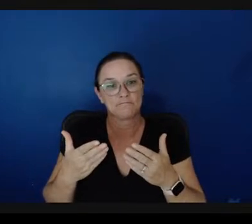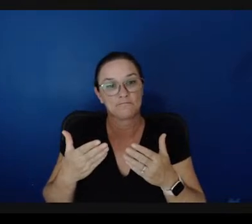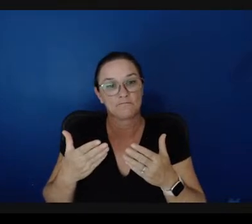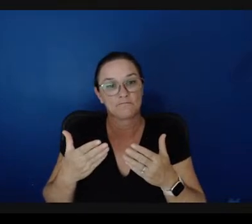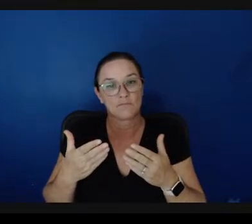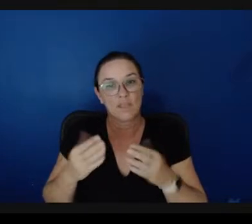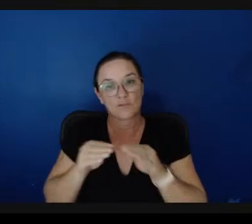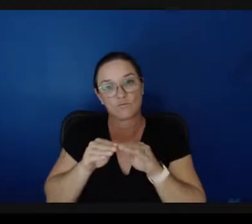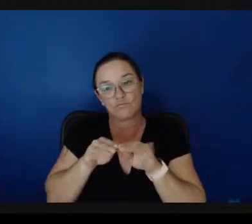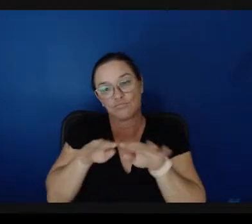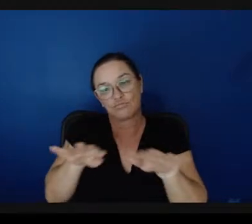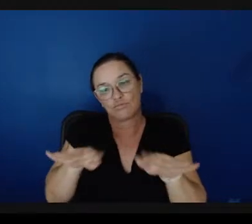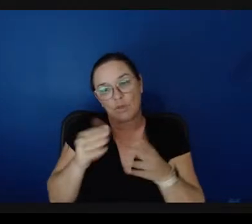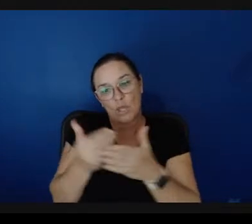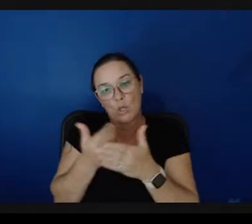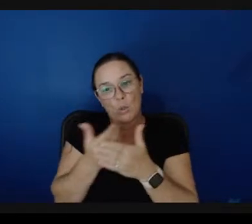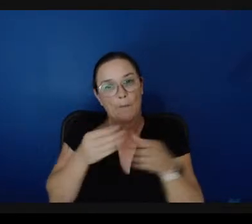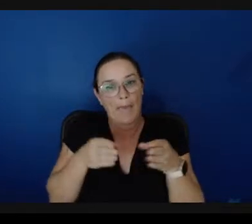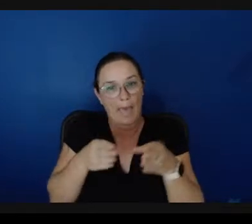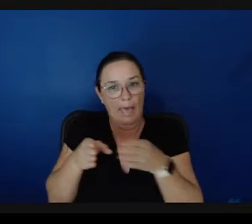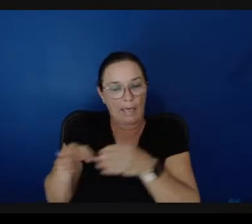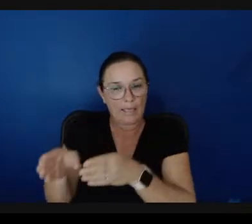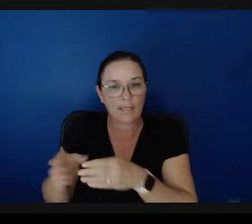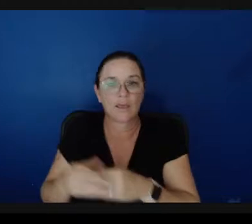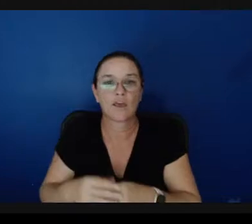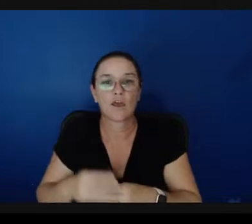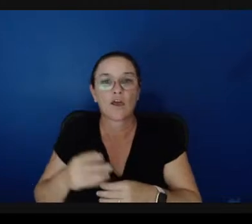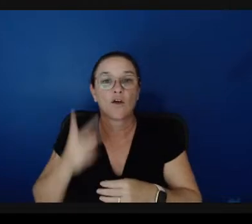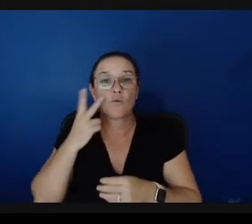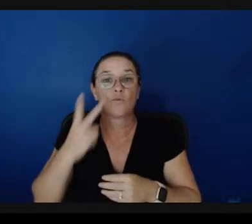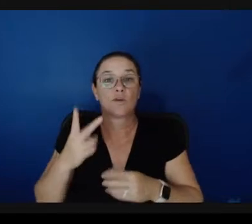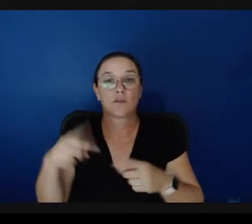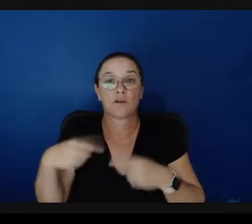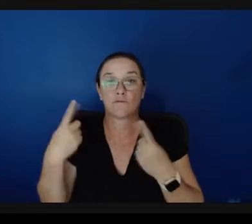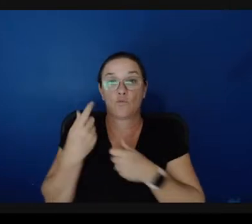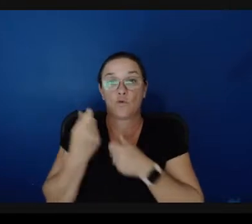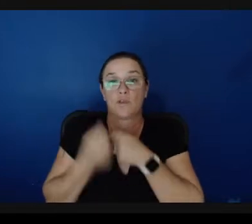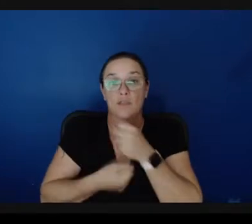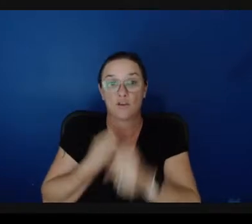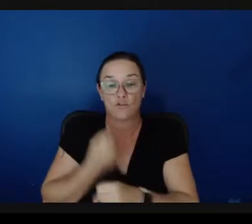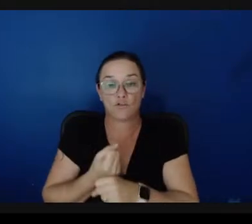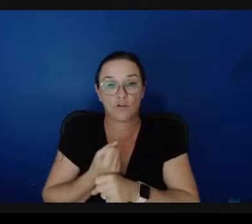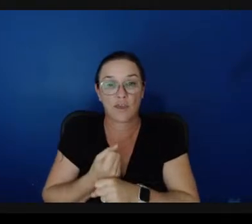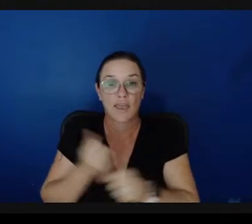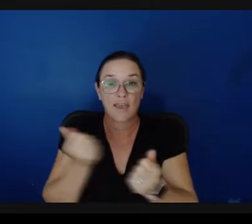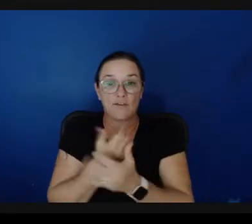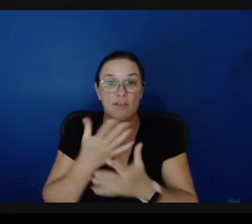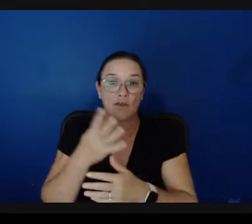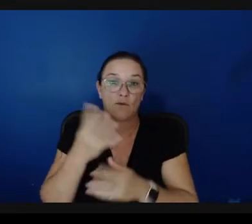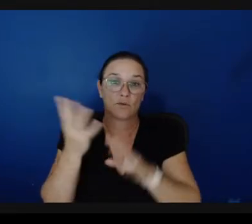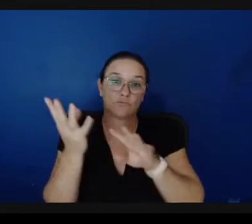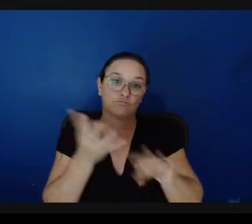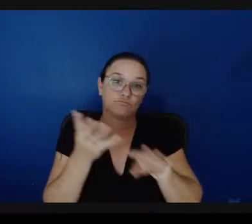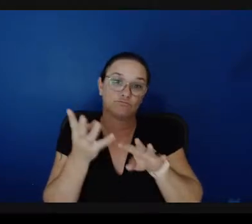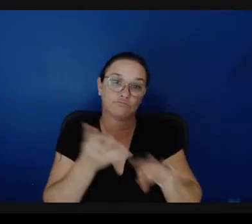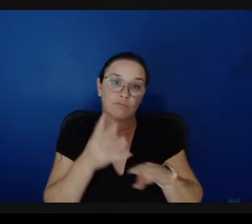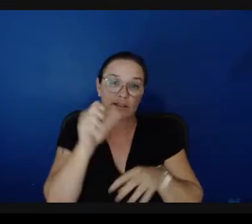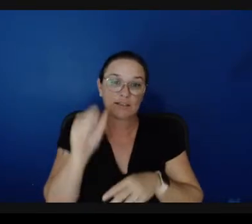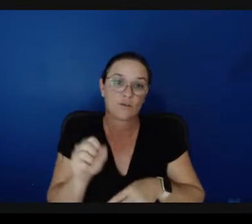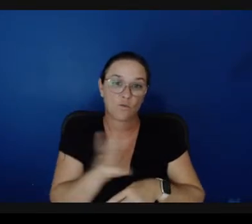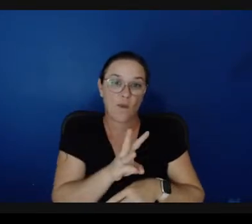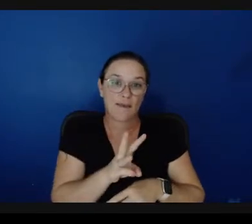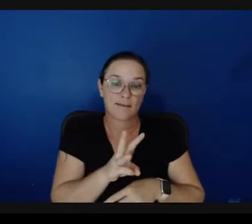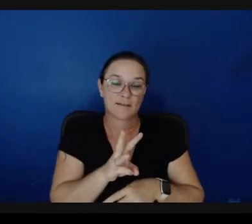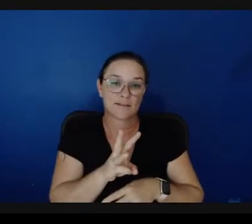pathways. We saw in the past year that all the earthquakes that we're seeing feeding into the southwest rift that were active for so long